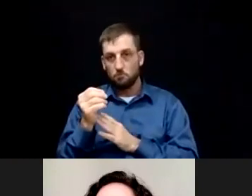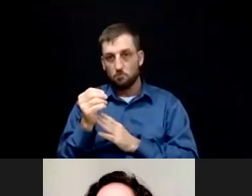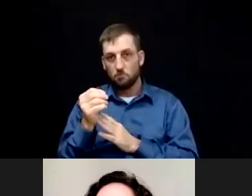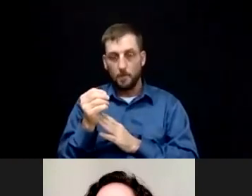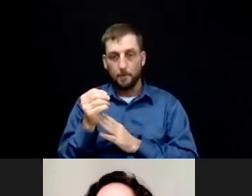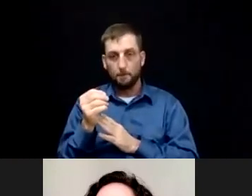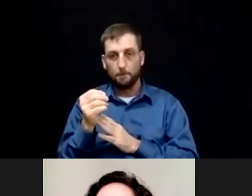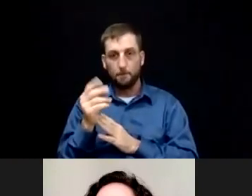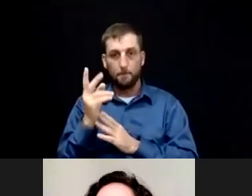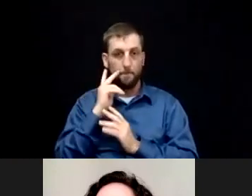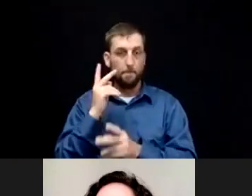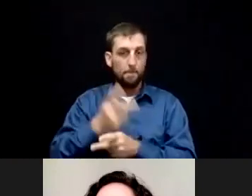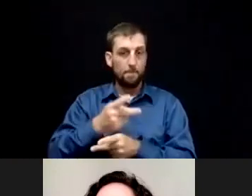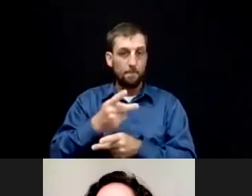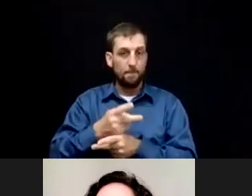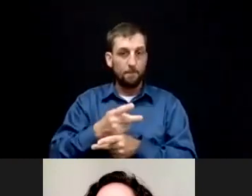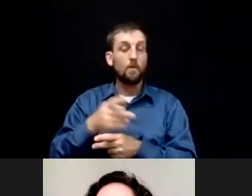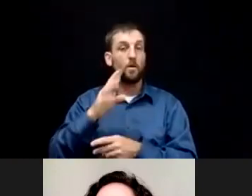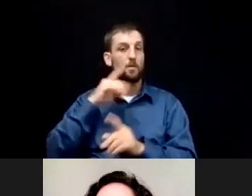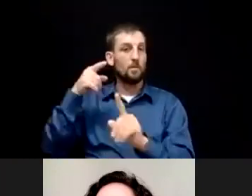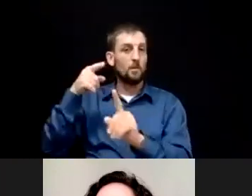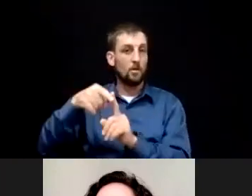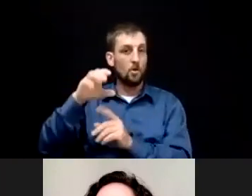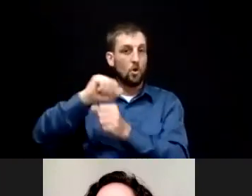we'll keep it's COVID and hurricane